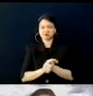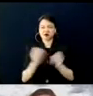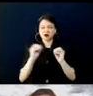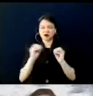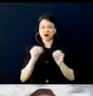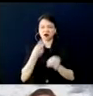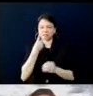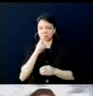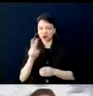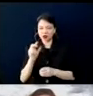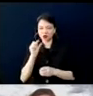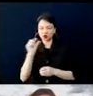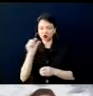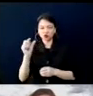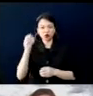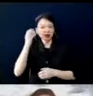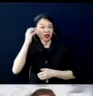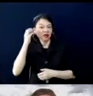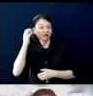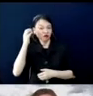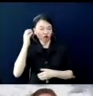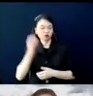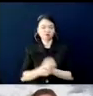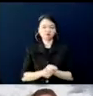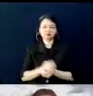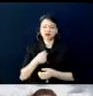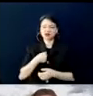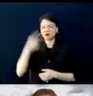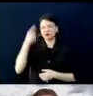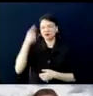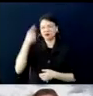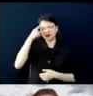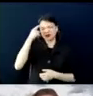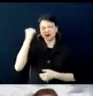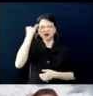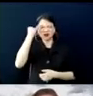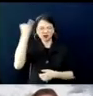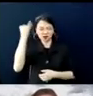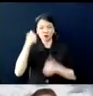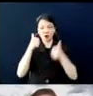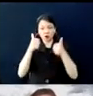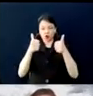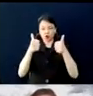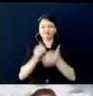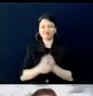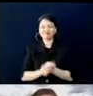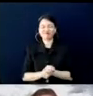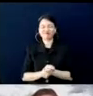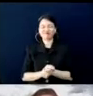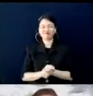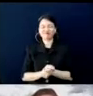right, these are really, really great thoughts. Thank you. Learning curve is high. A bit more about knowledge.